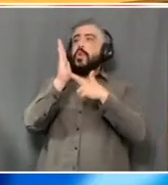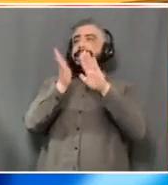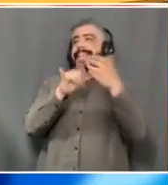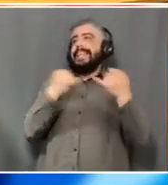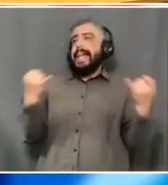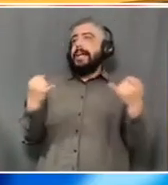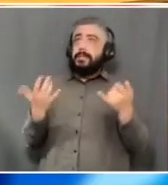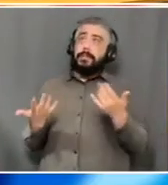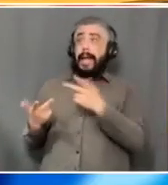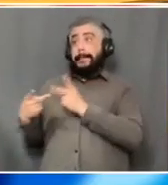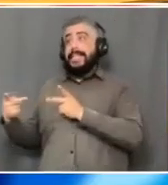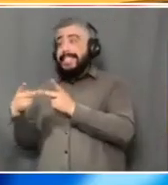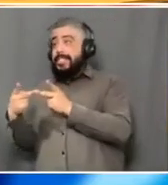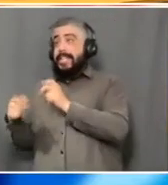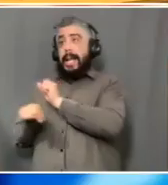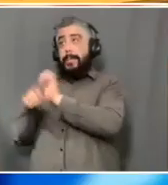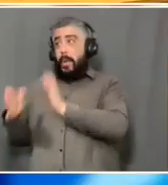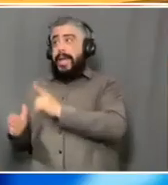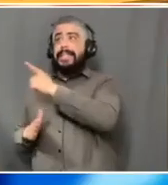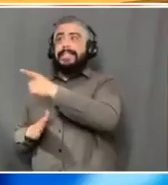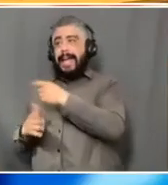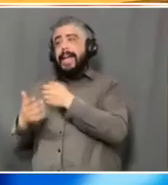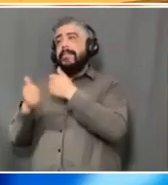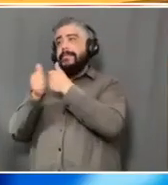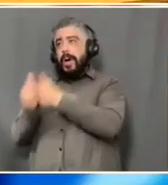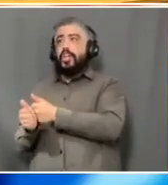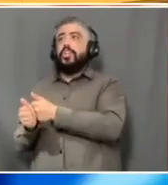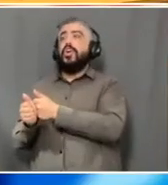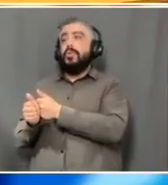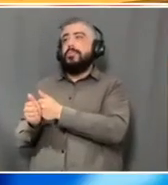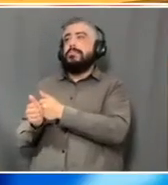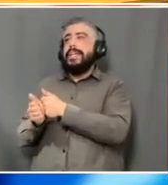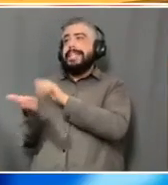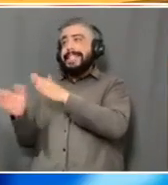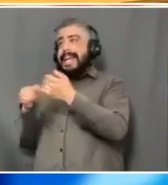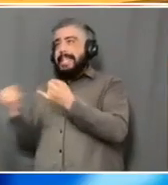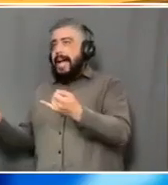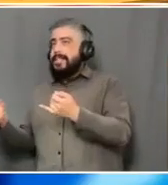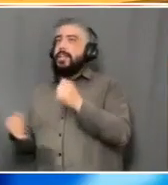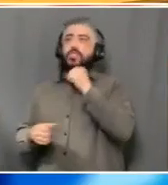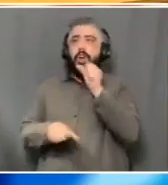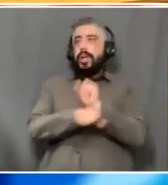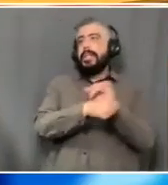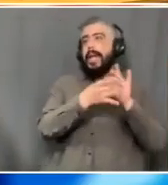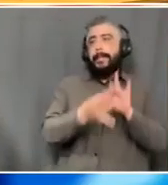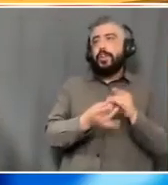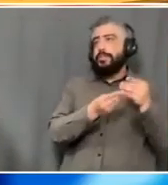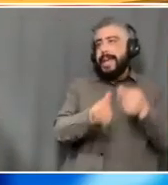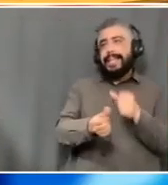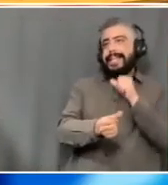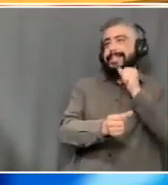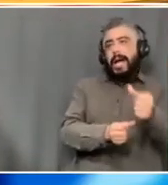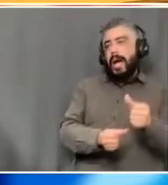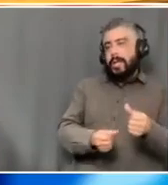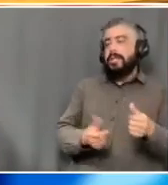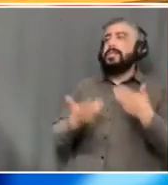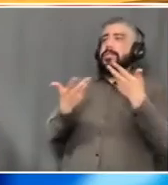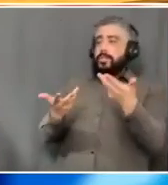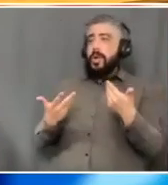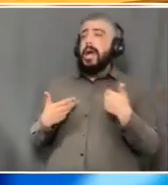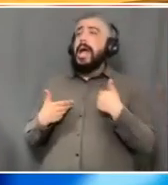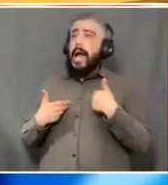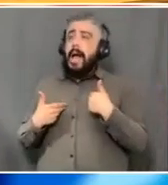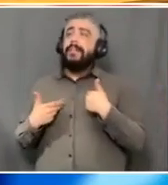positions, unlike employees that are subject to statutory deadlines, non-labor spending isn't. Now, there are, of course, the